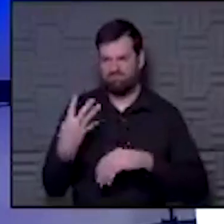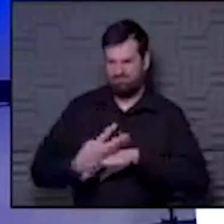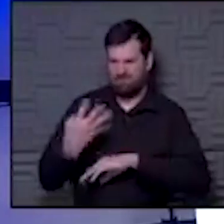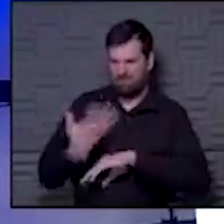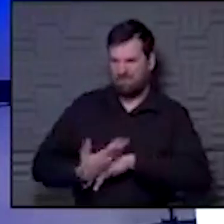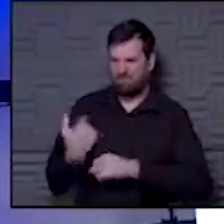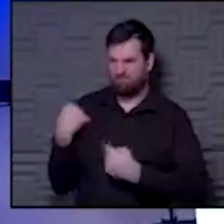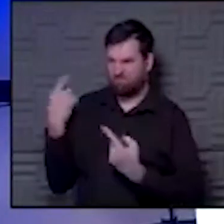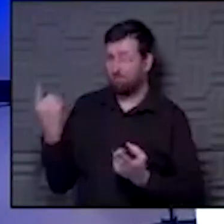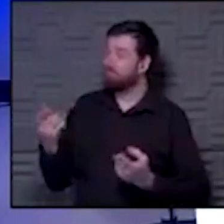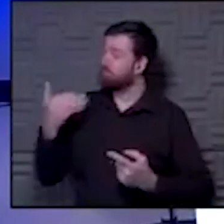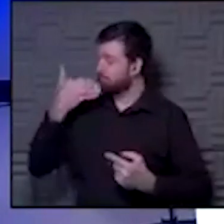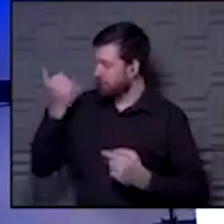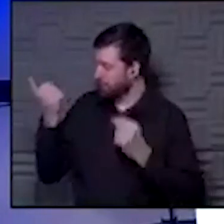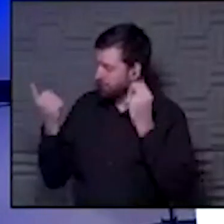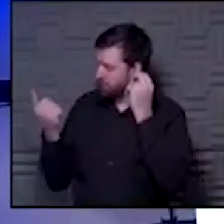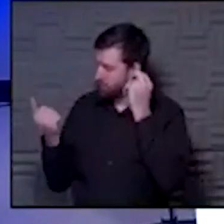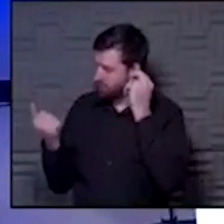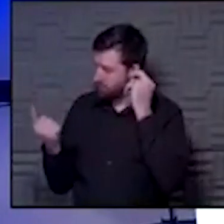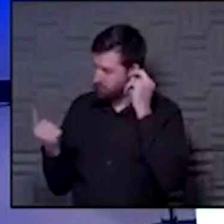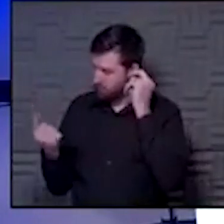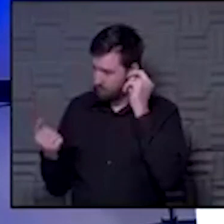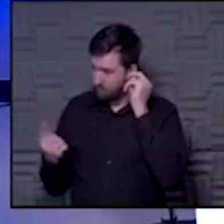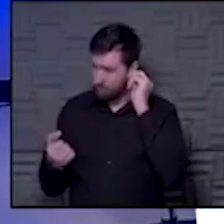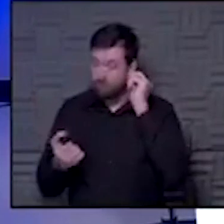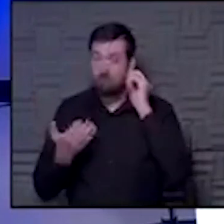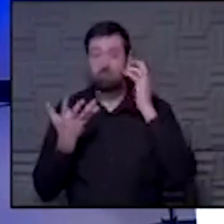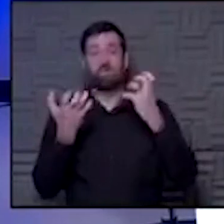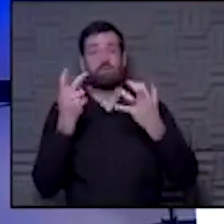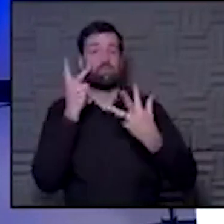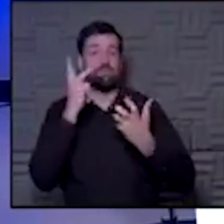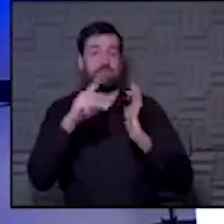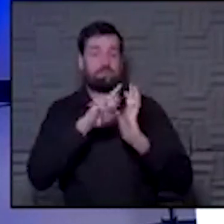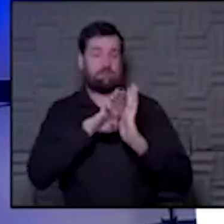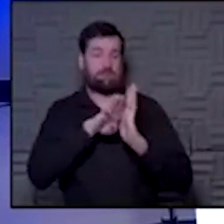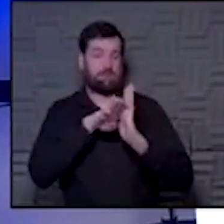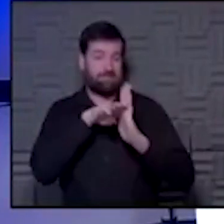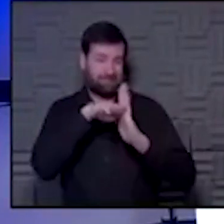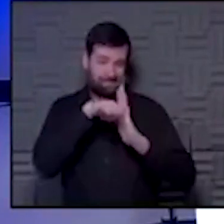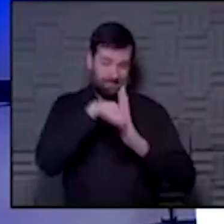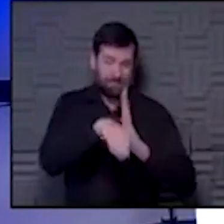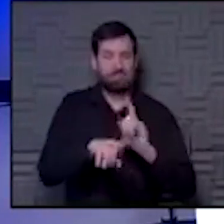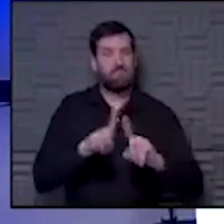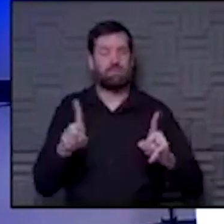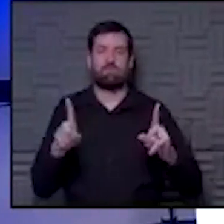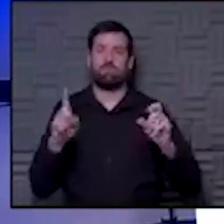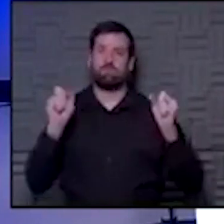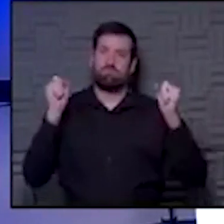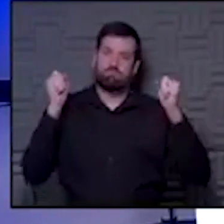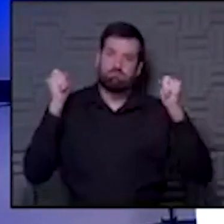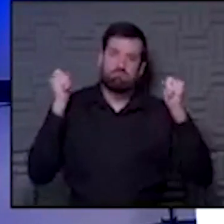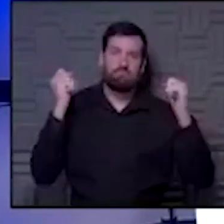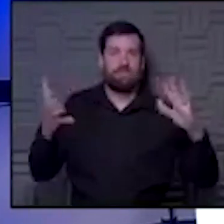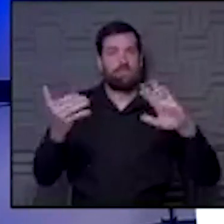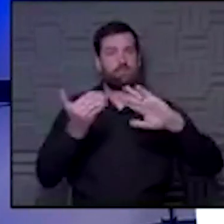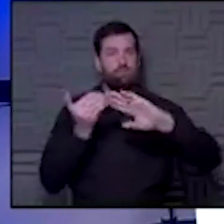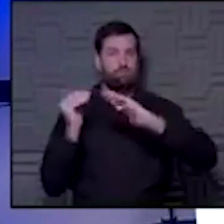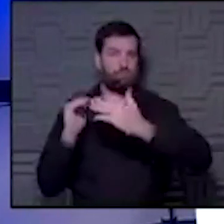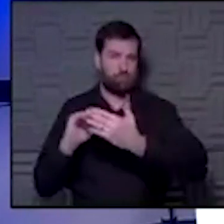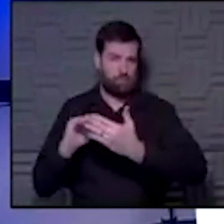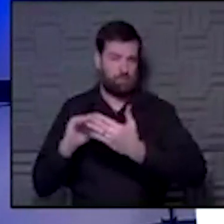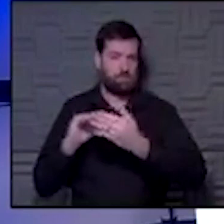getting better, and so I like the trend. I want to see the trend continue. It's still a lot higher number. There's still widespread